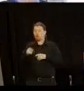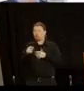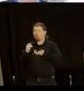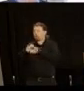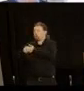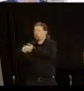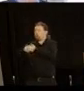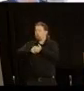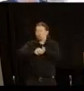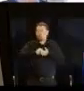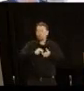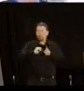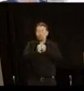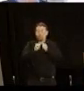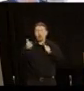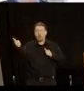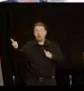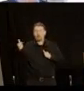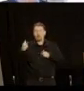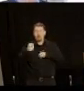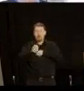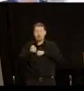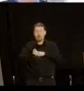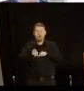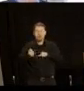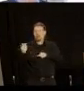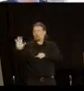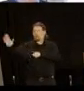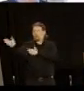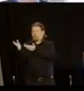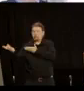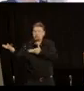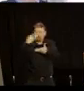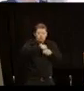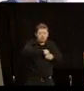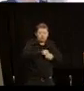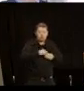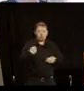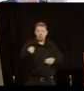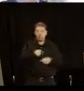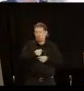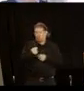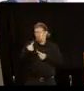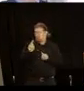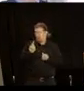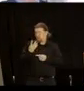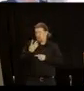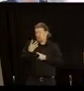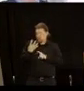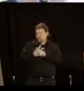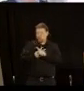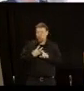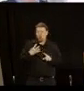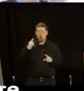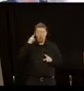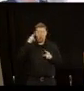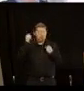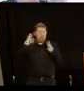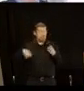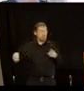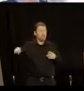partnerships. In serving in this role for just over 4 months, we have heard from many of you who have voiced the need